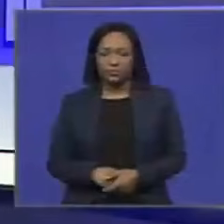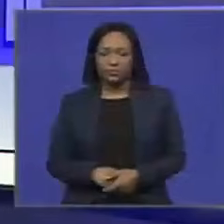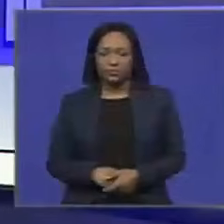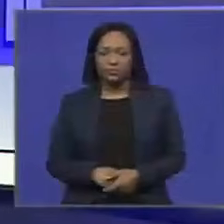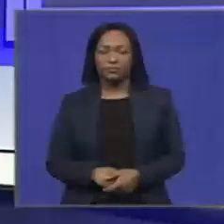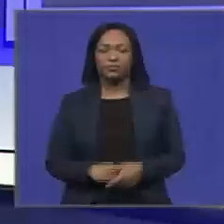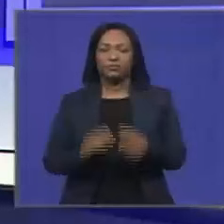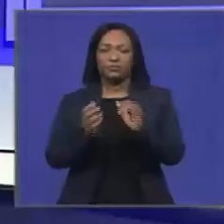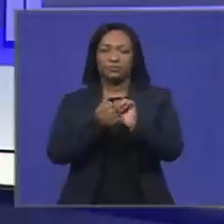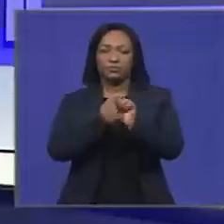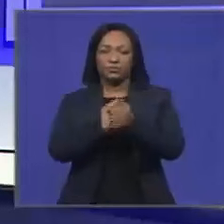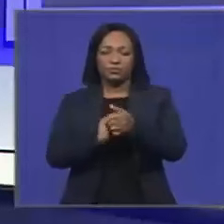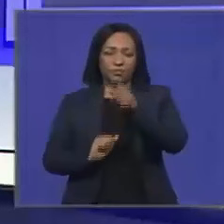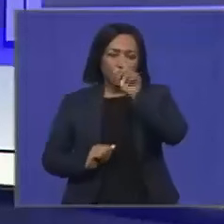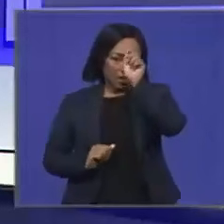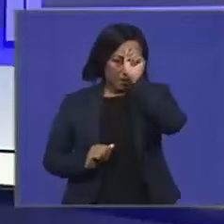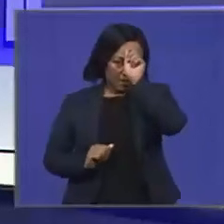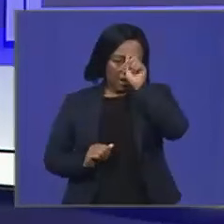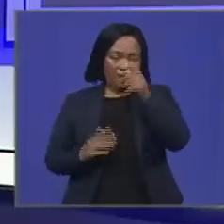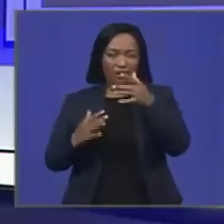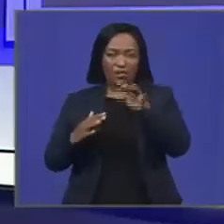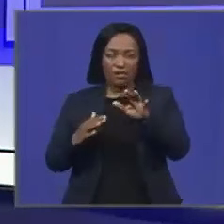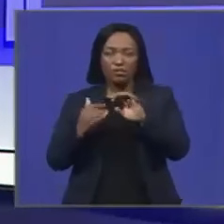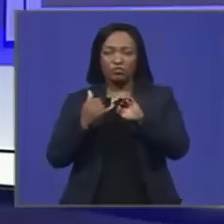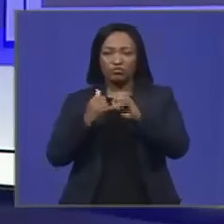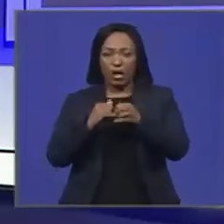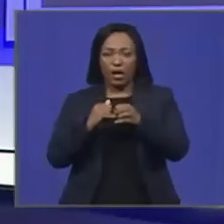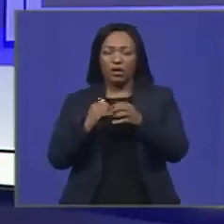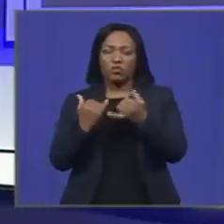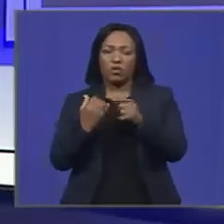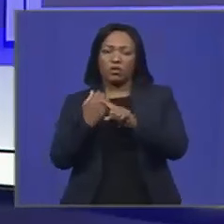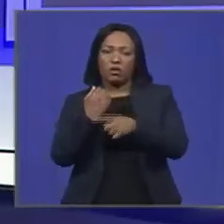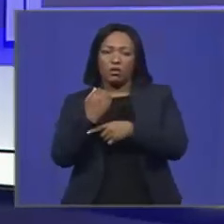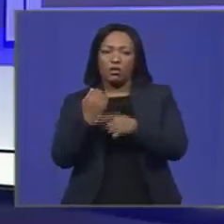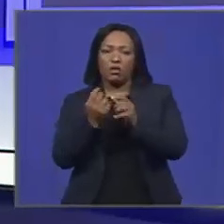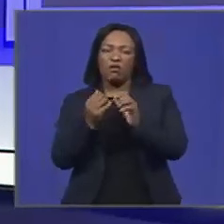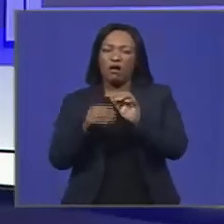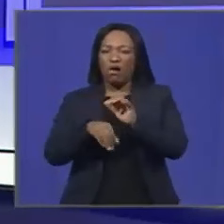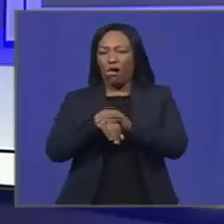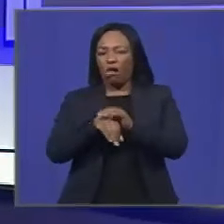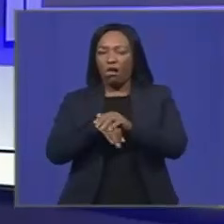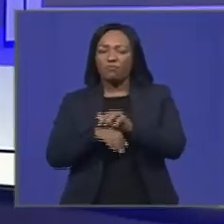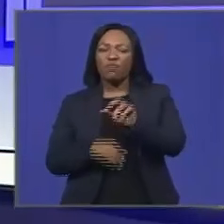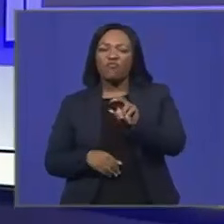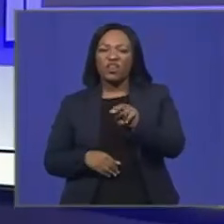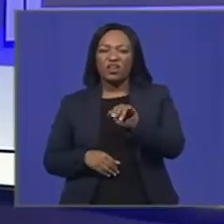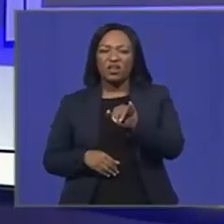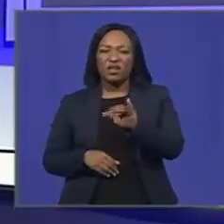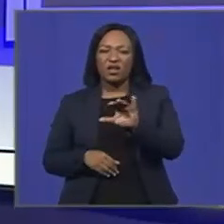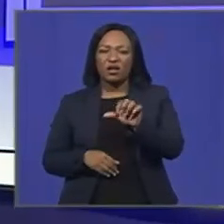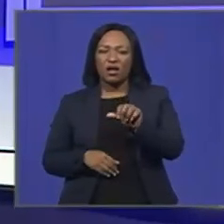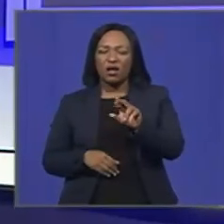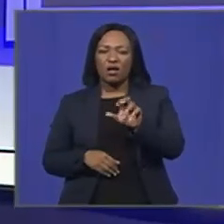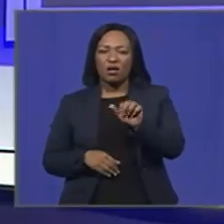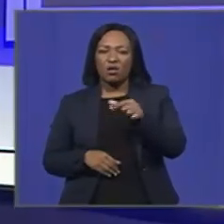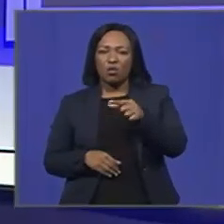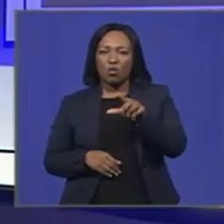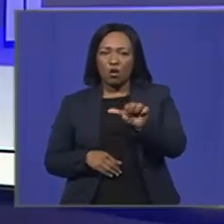Mo go tsa kgwele ya dinao Bafana e tshamekile maleka a lefela setlhopha mo metshamekong wa botsalano le naga ya